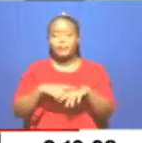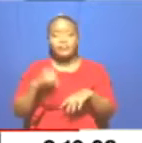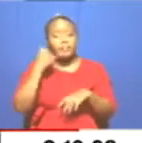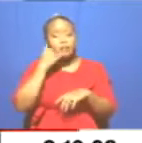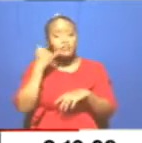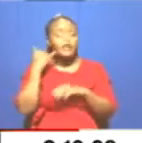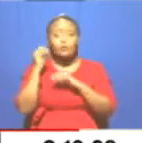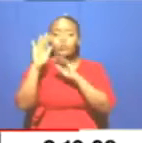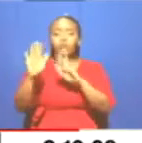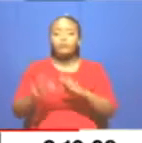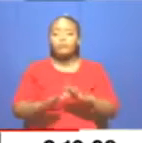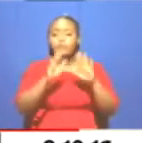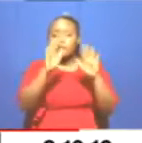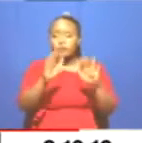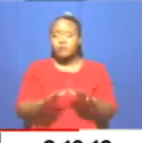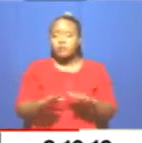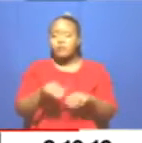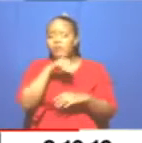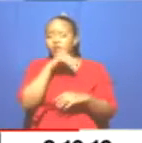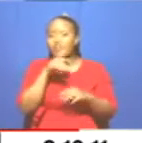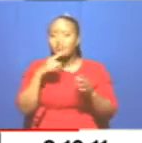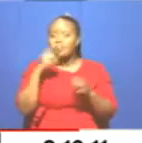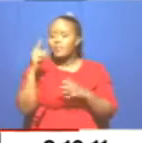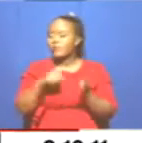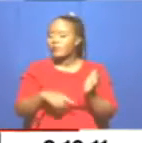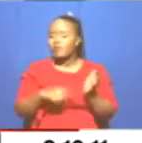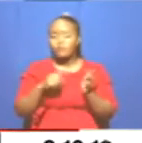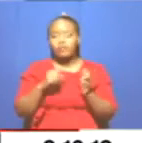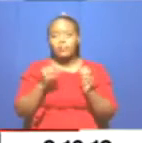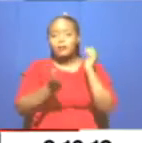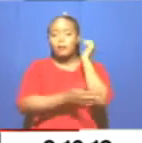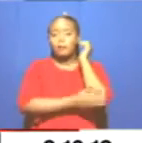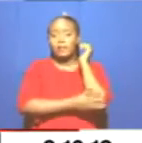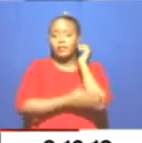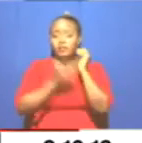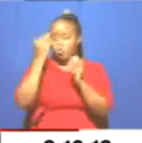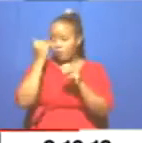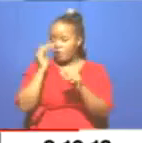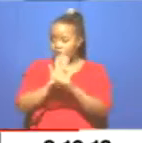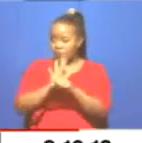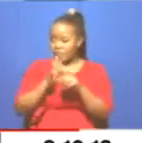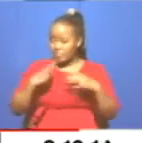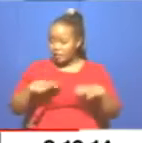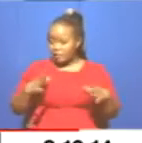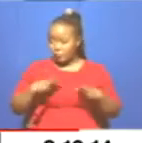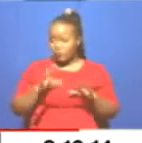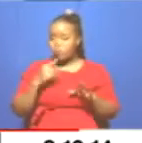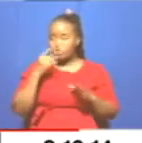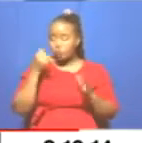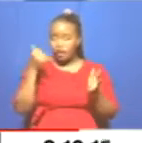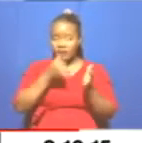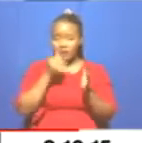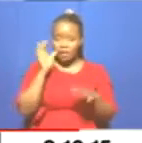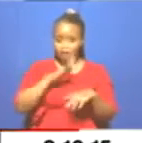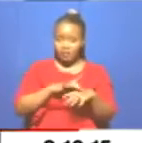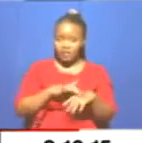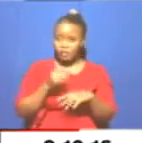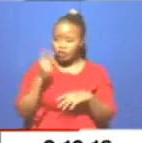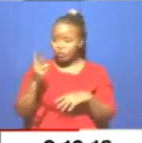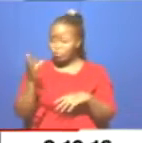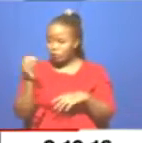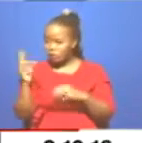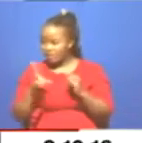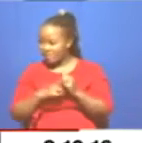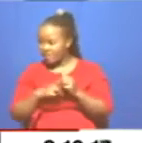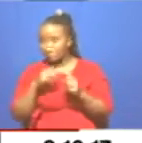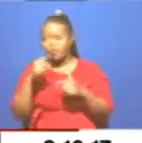most of the residents who were affected by the 2007-2008 post-election violence, particularly in Molo, are still in anguish